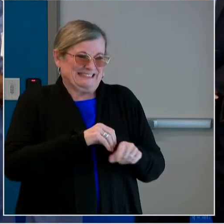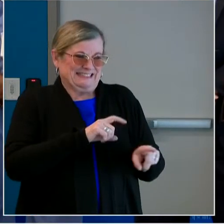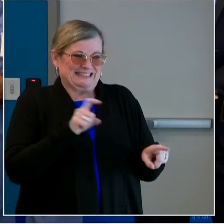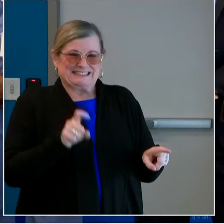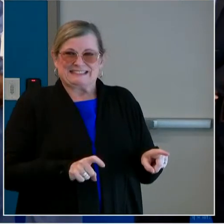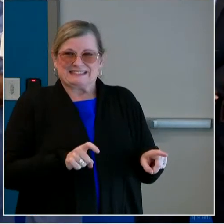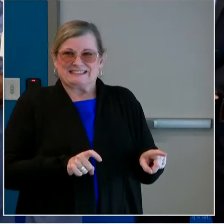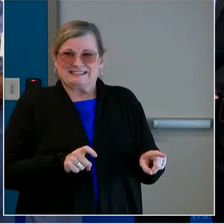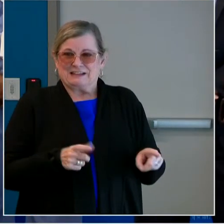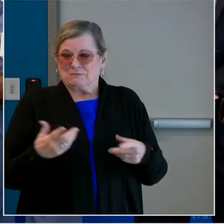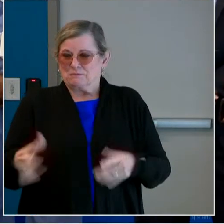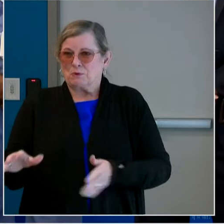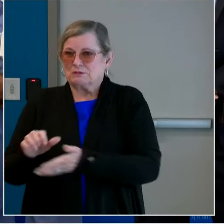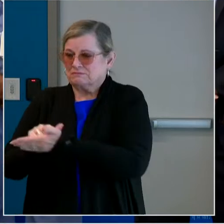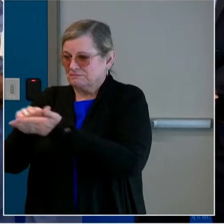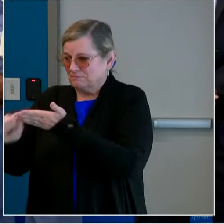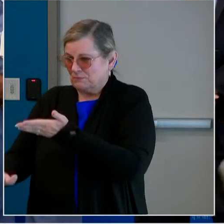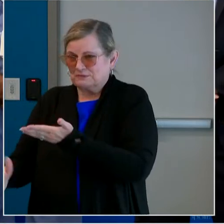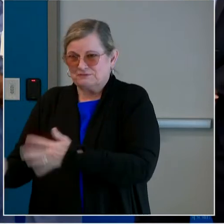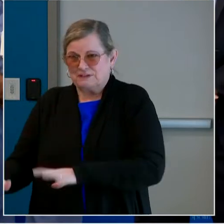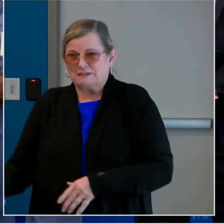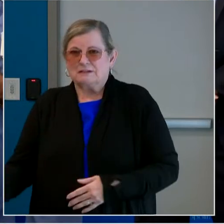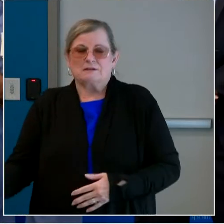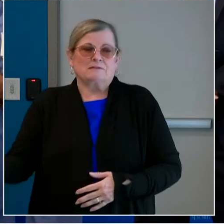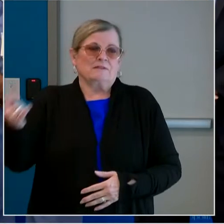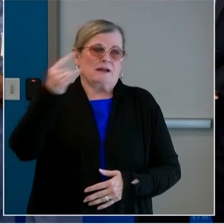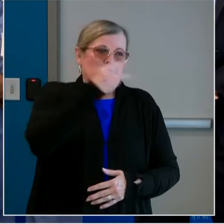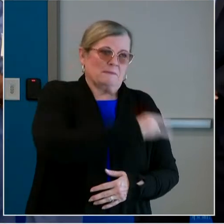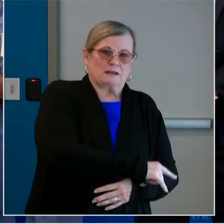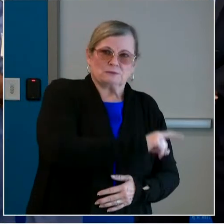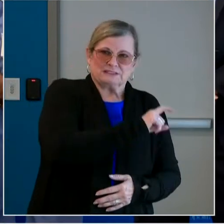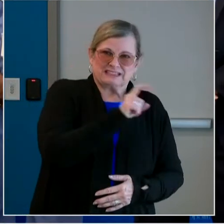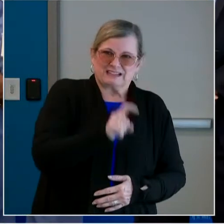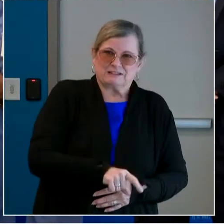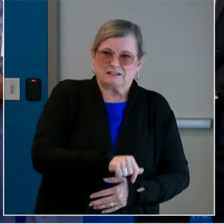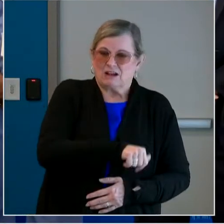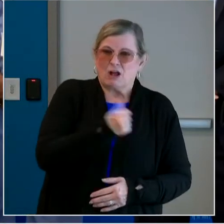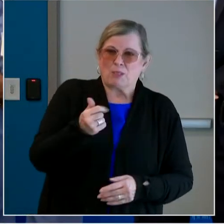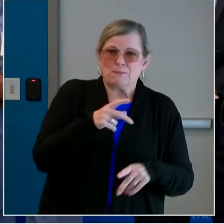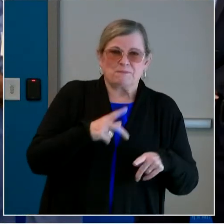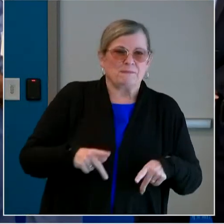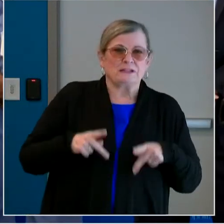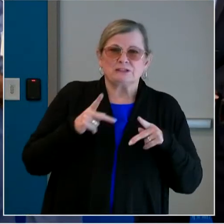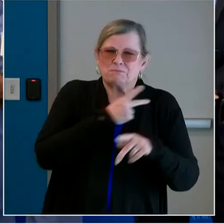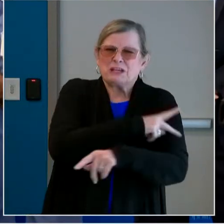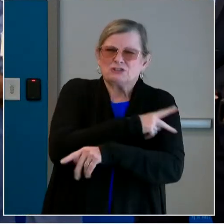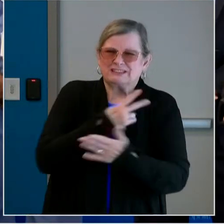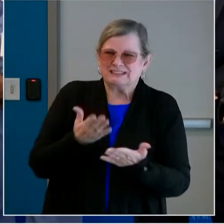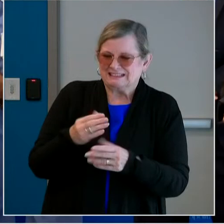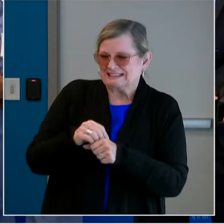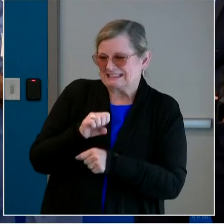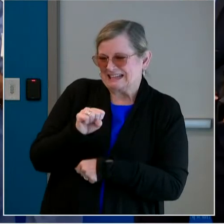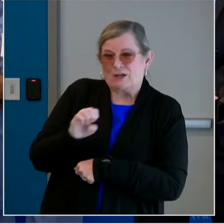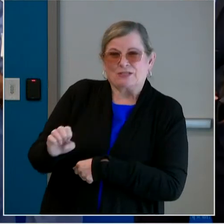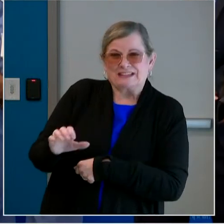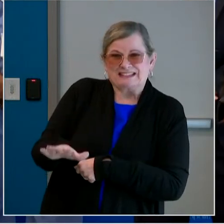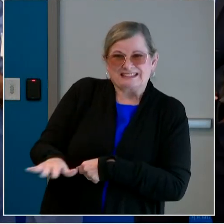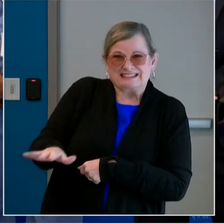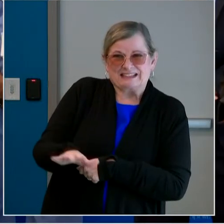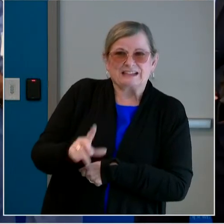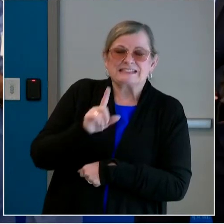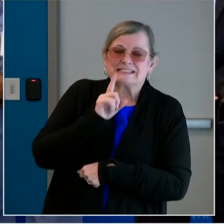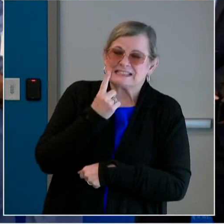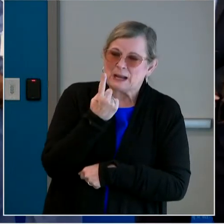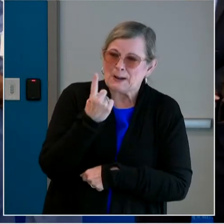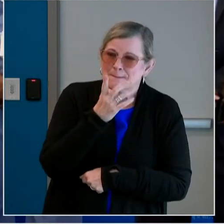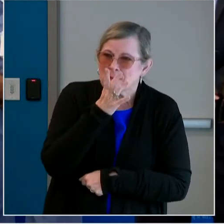to fly home. It is for the patient I took care of who lives right here in Southeast, who is a single mother of 5 children whose